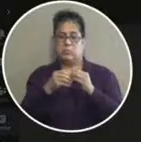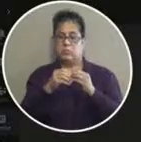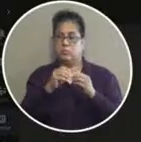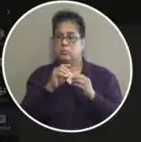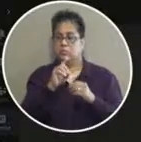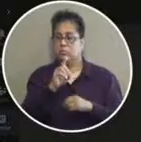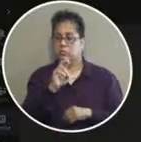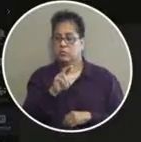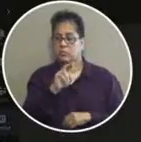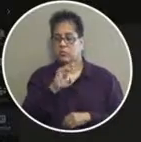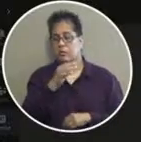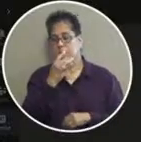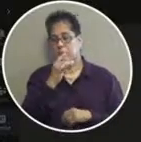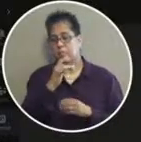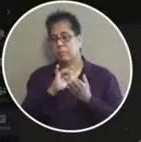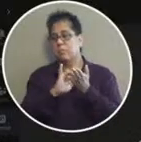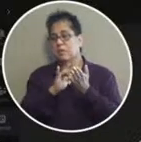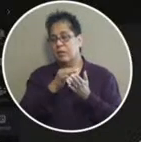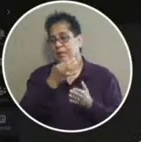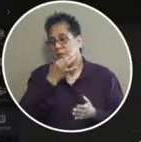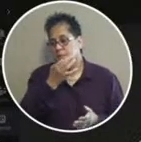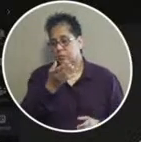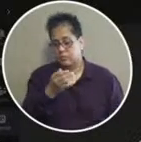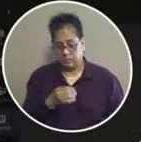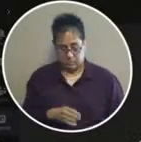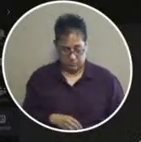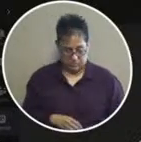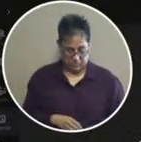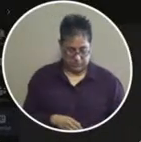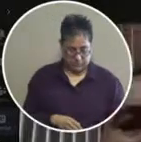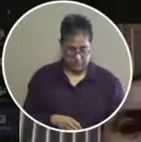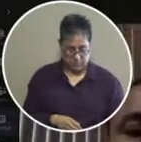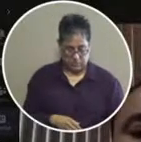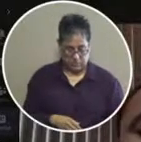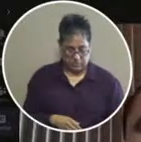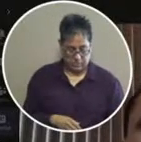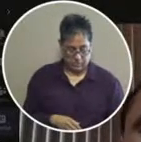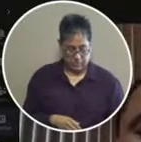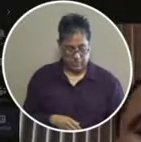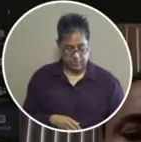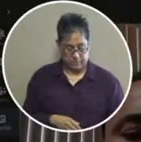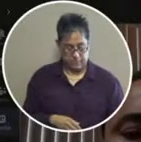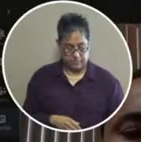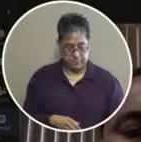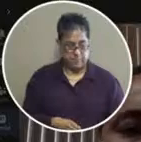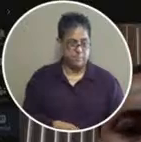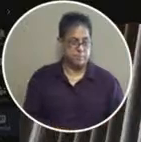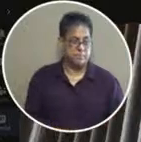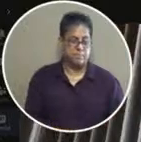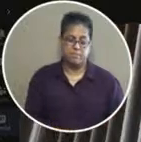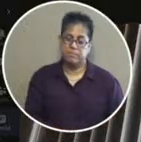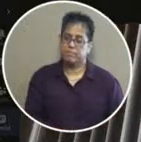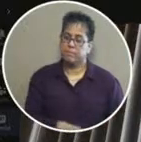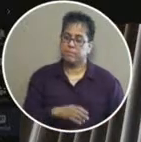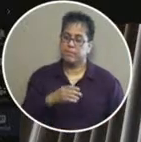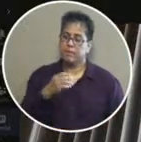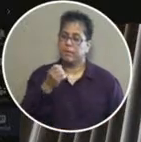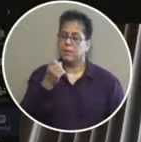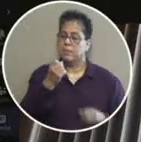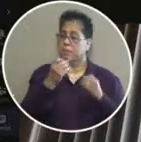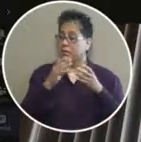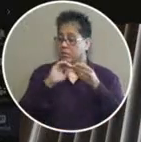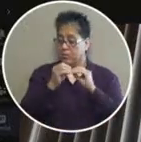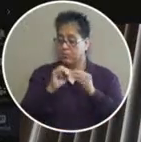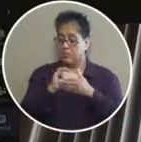the medical expert on the line. Yes, I'll start answering that question. And many of the numbers that we put